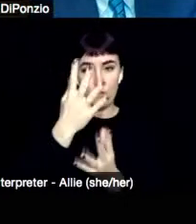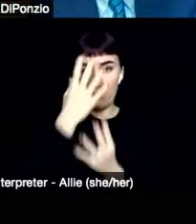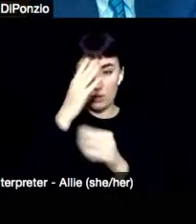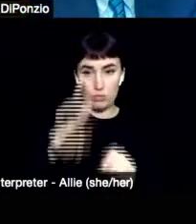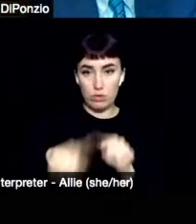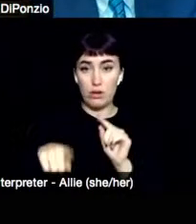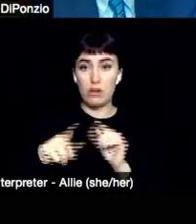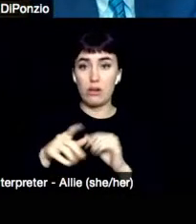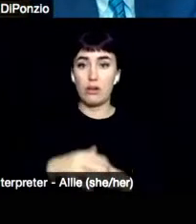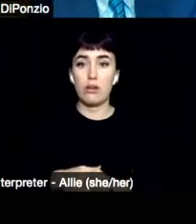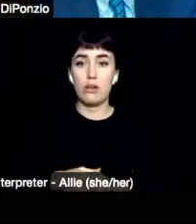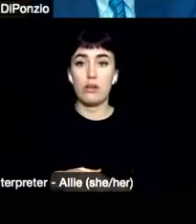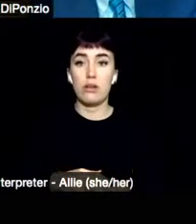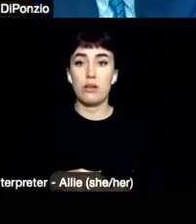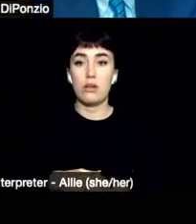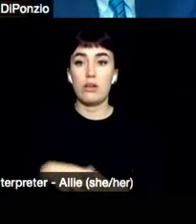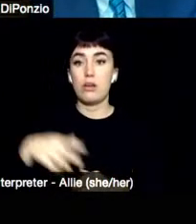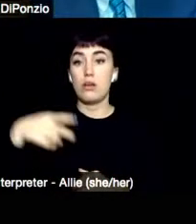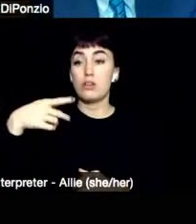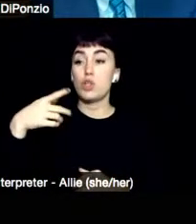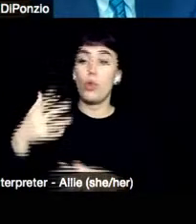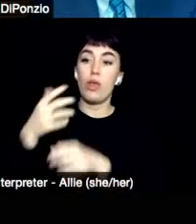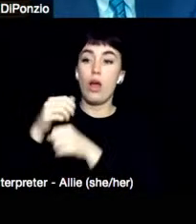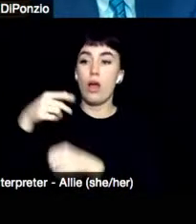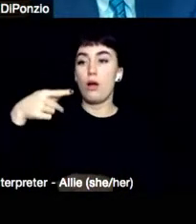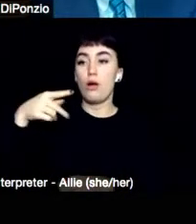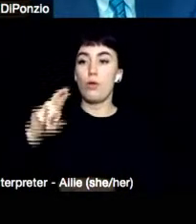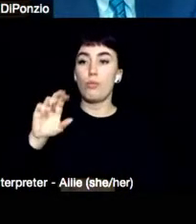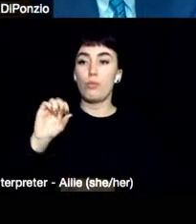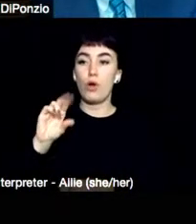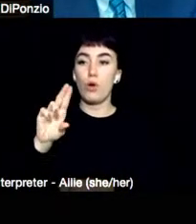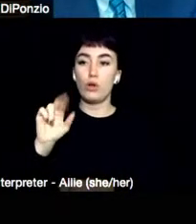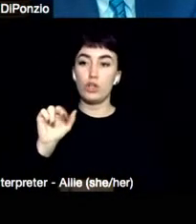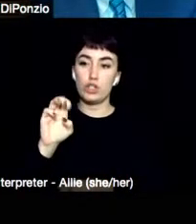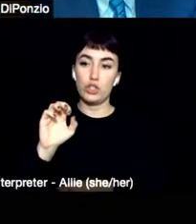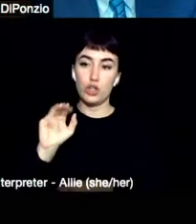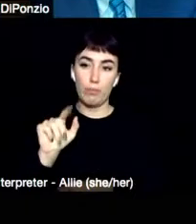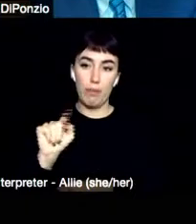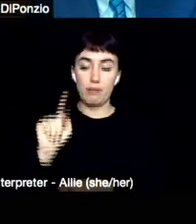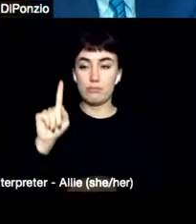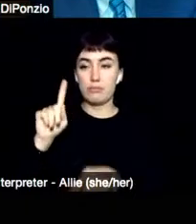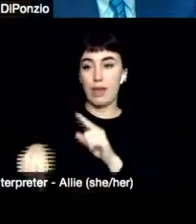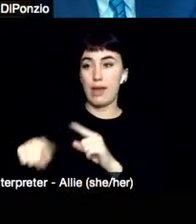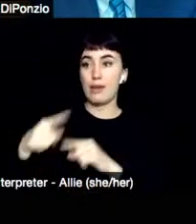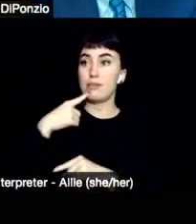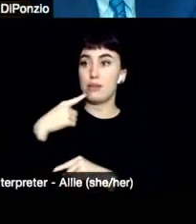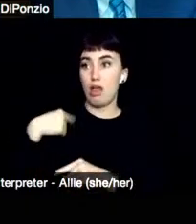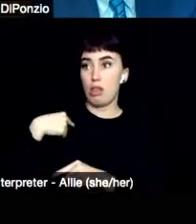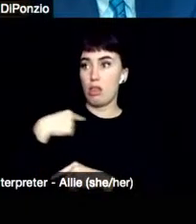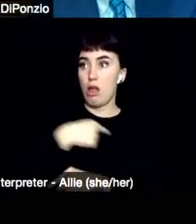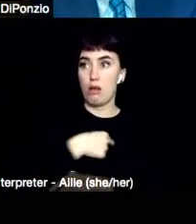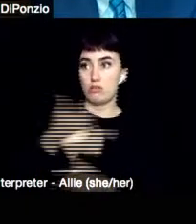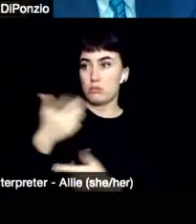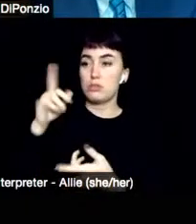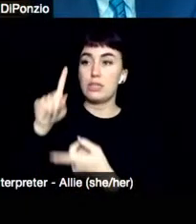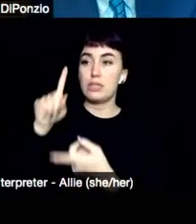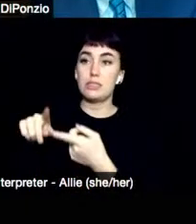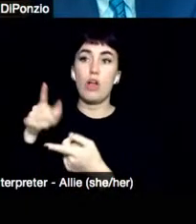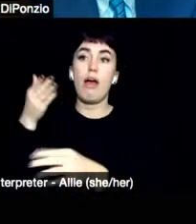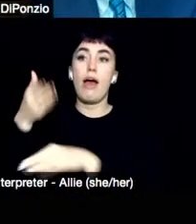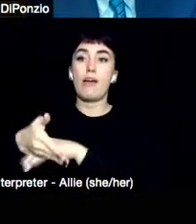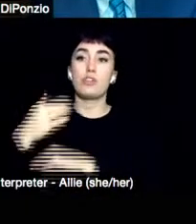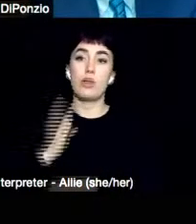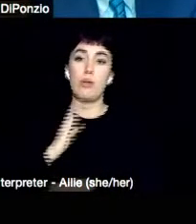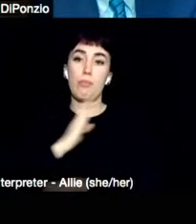procurement is not allowed to share that with me or anybody else until after the board of directors approval, which isn't anticipated until